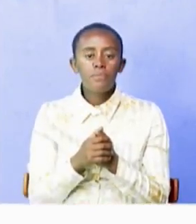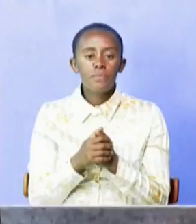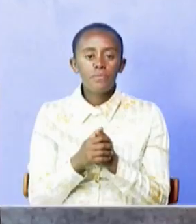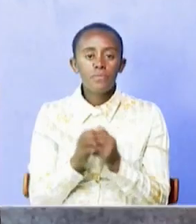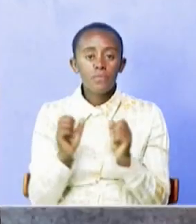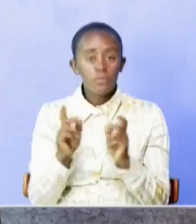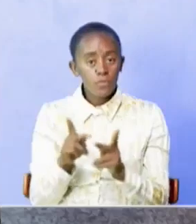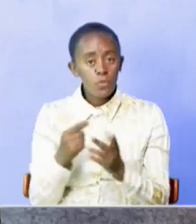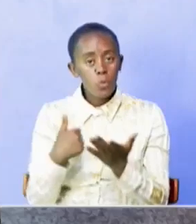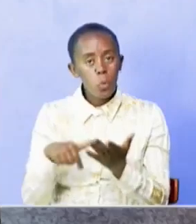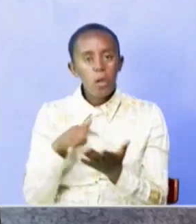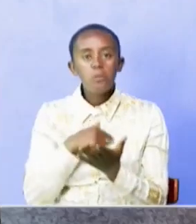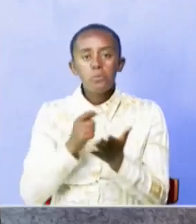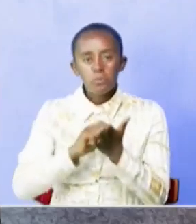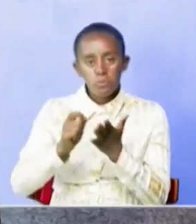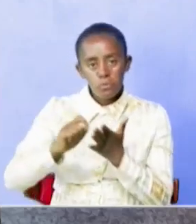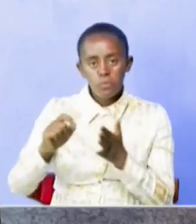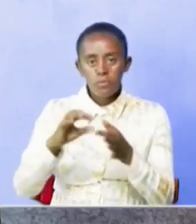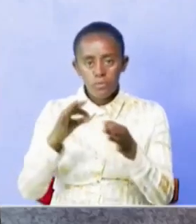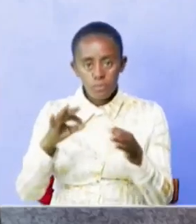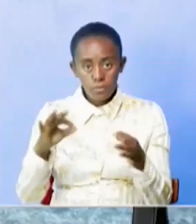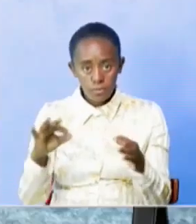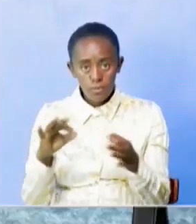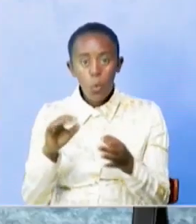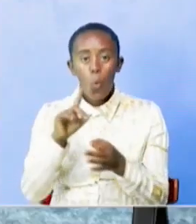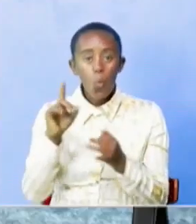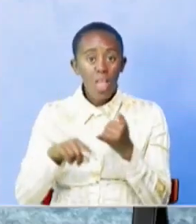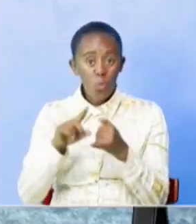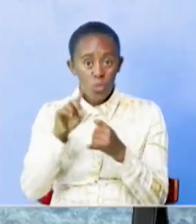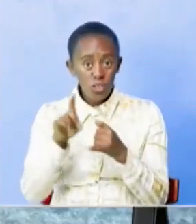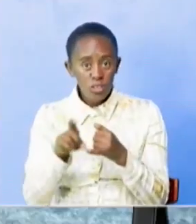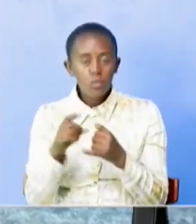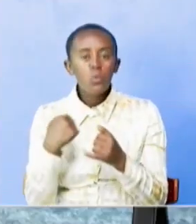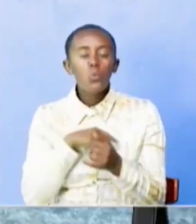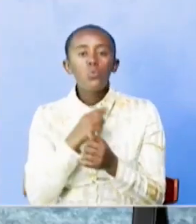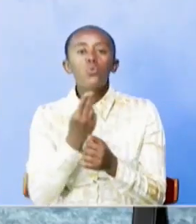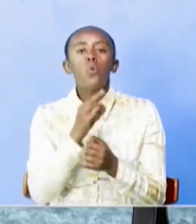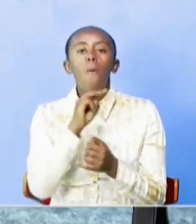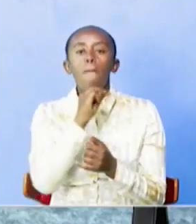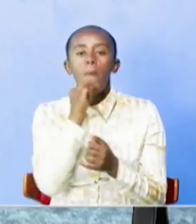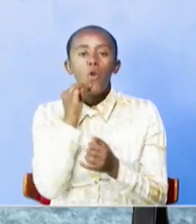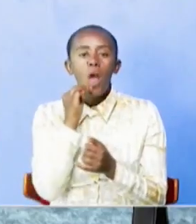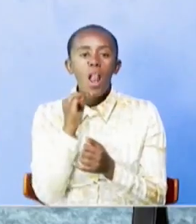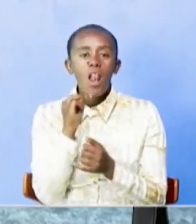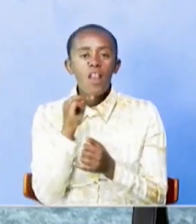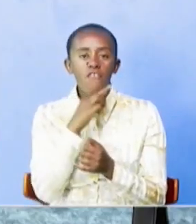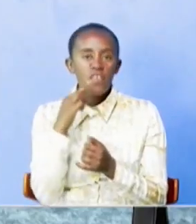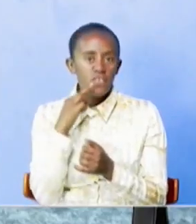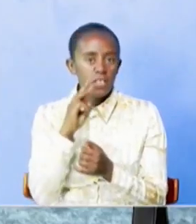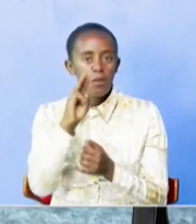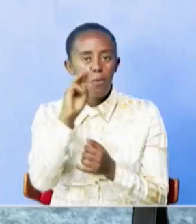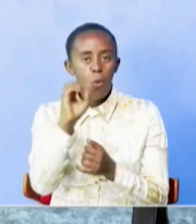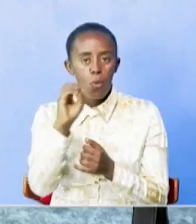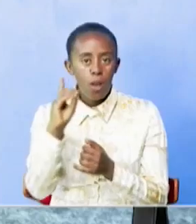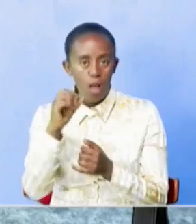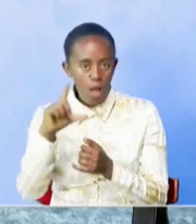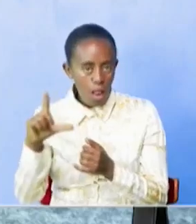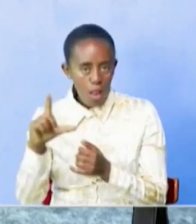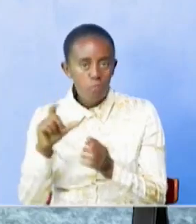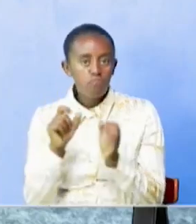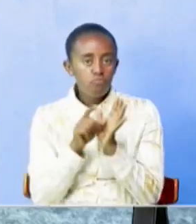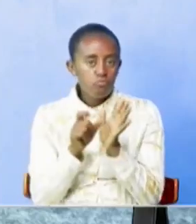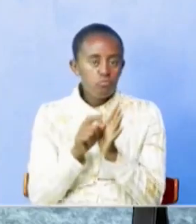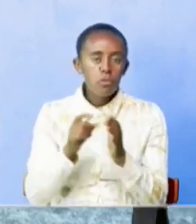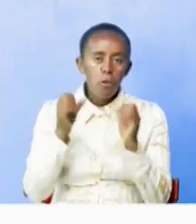Okay, when we're making a tag question, we use what? Modal verbs, okay? Like